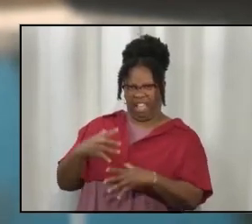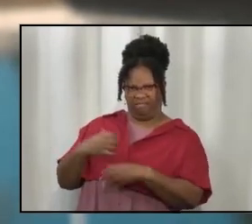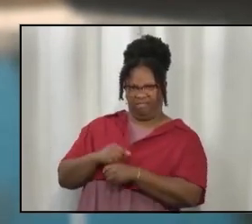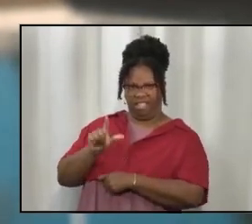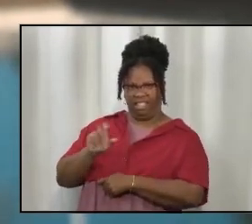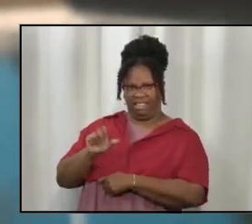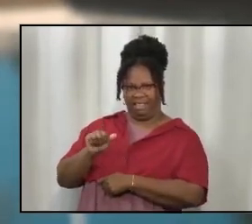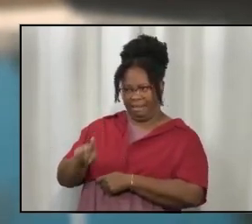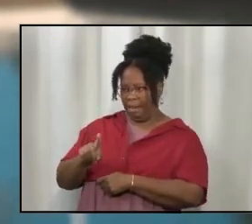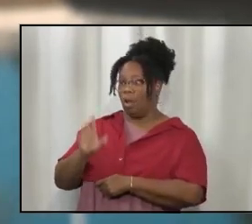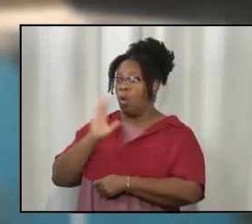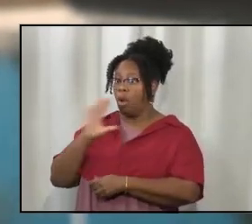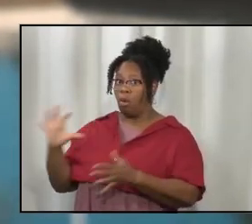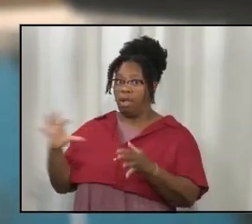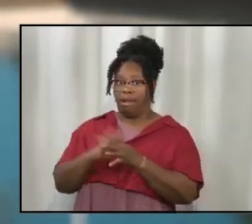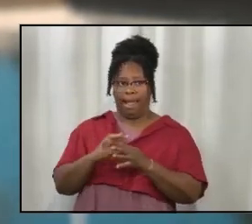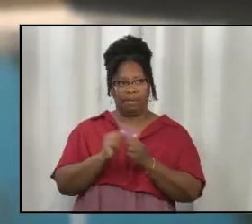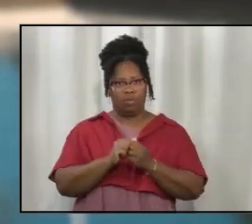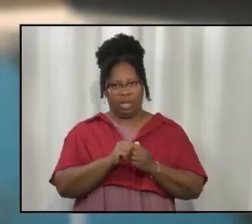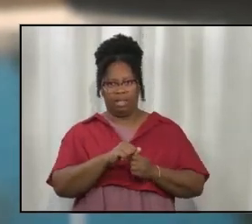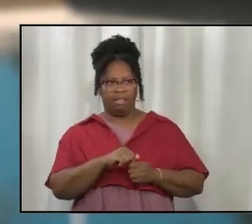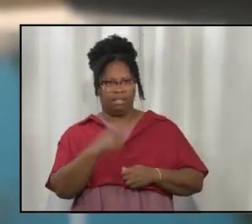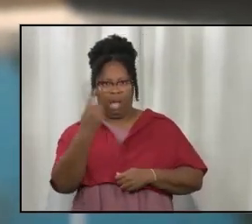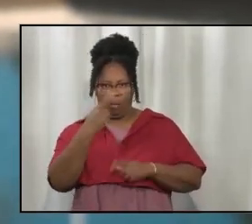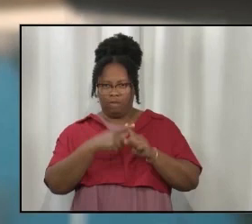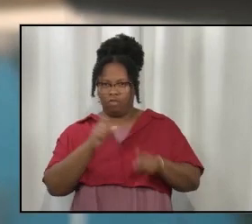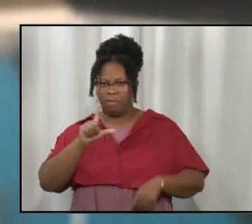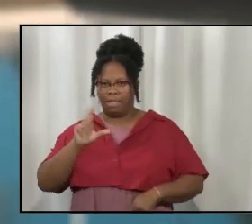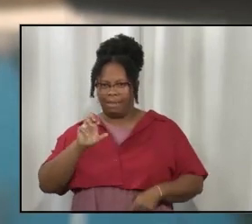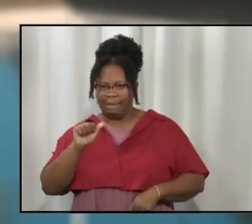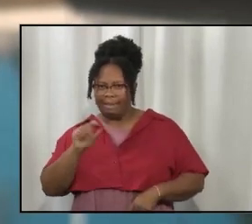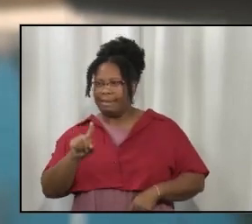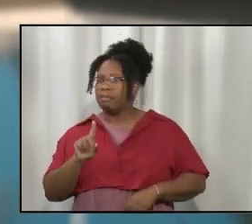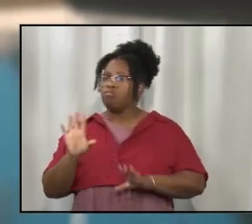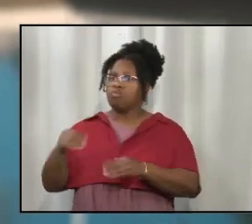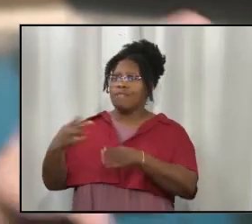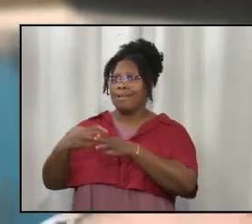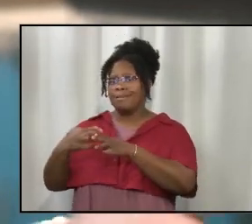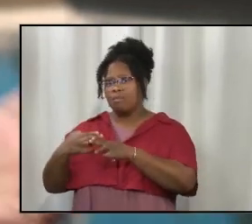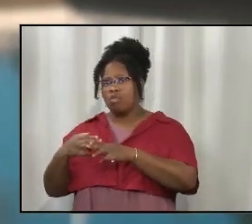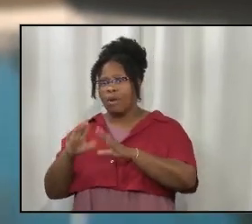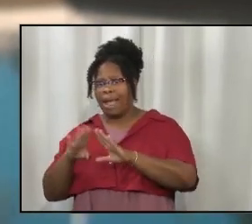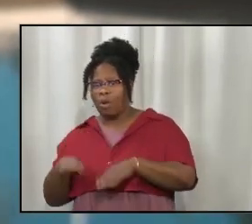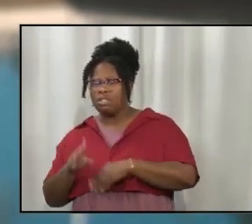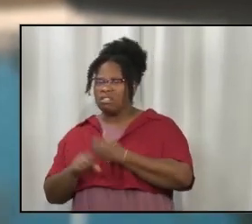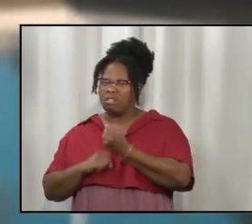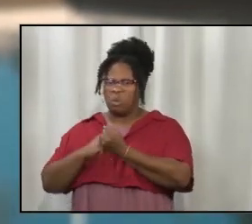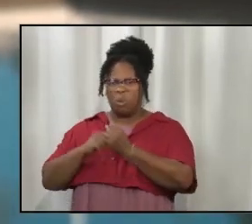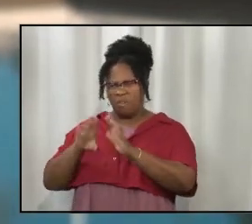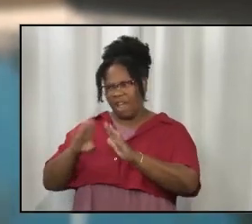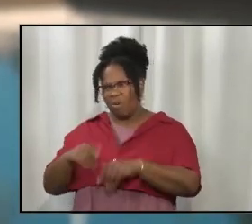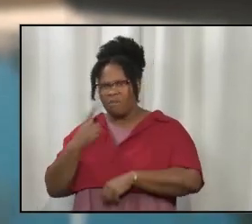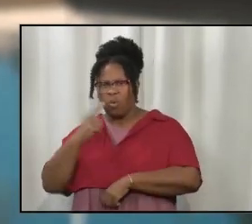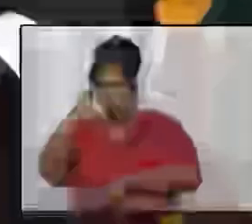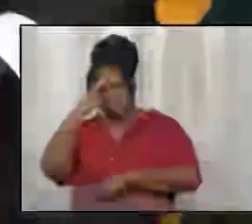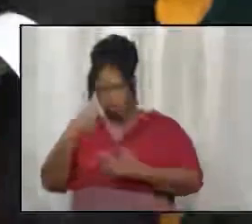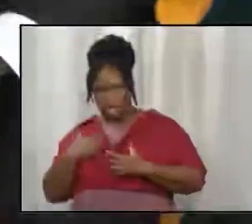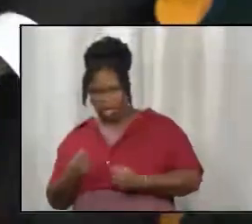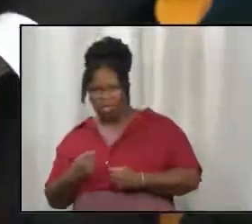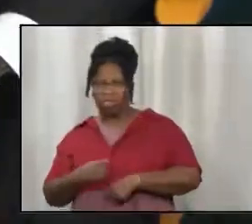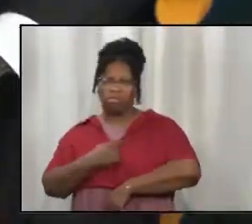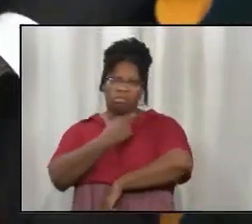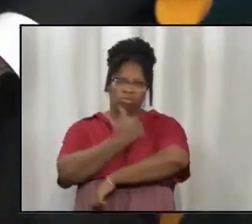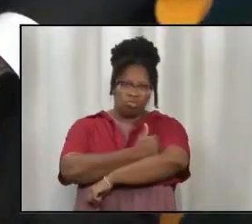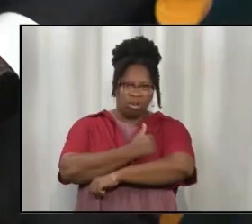contact, try to get them into either temporary housing or supportive housing that's for mental health or for substance abuse.